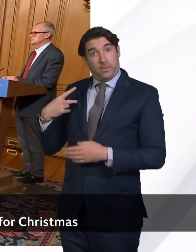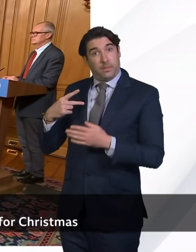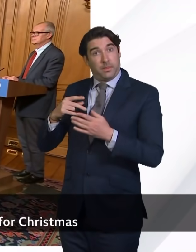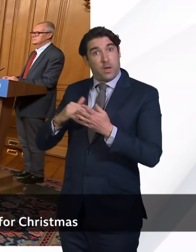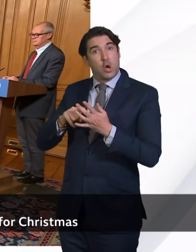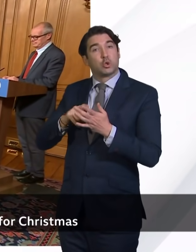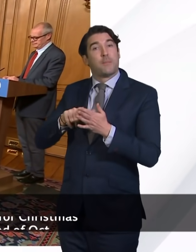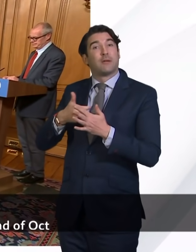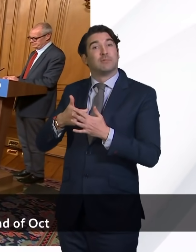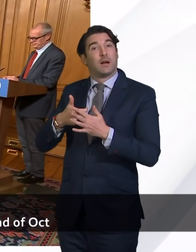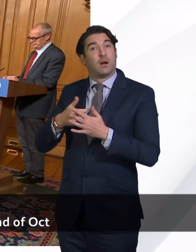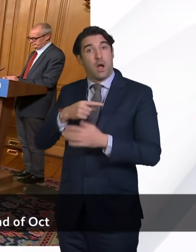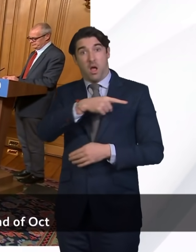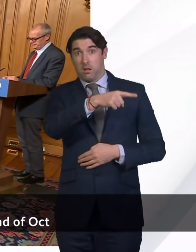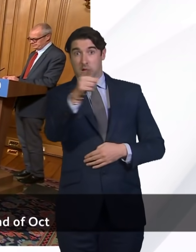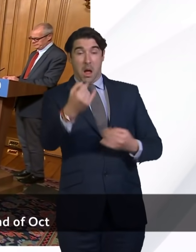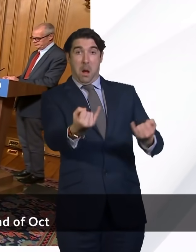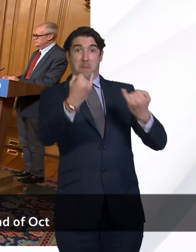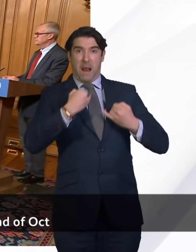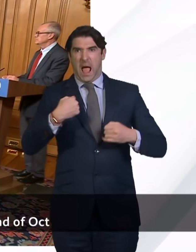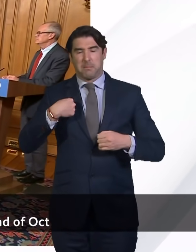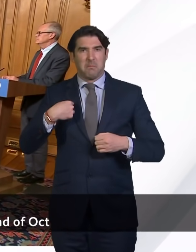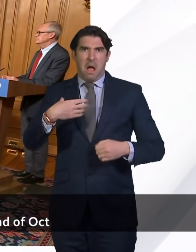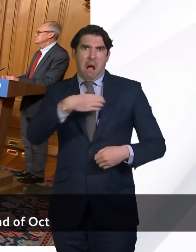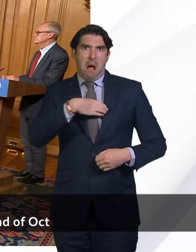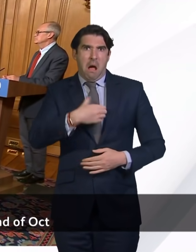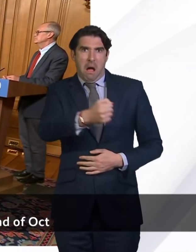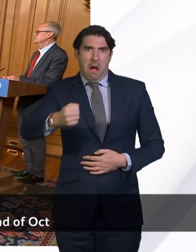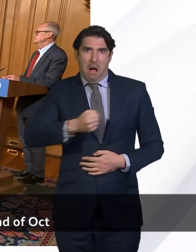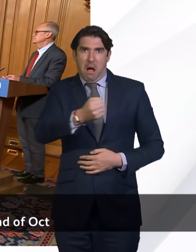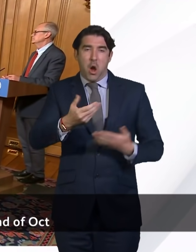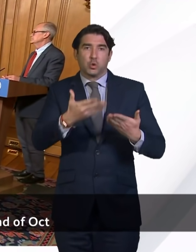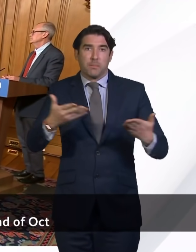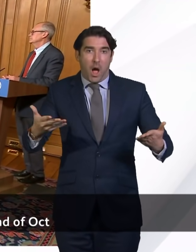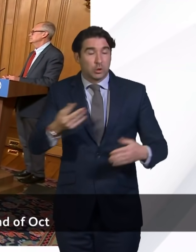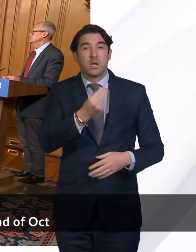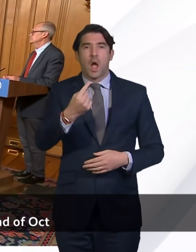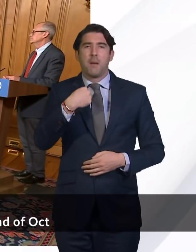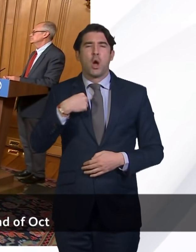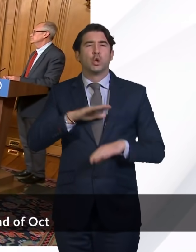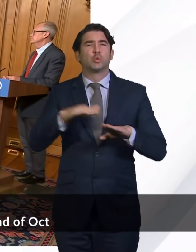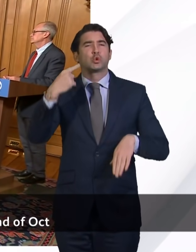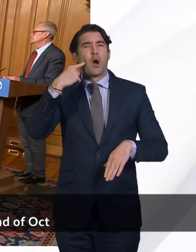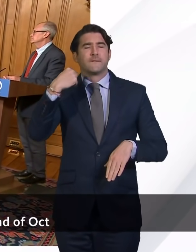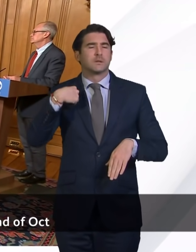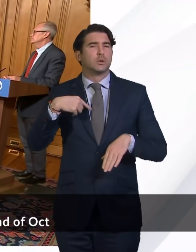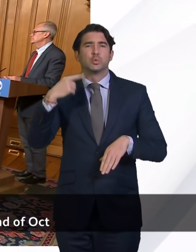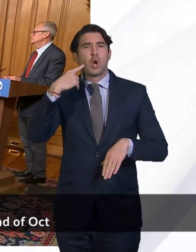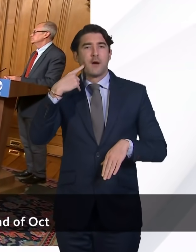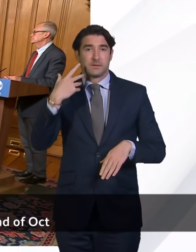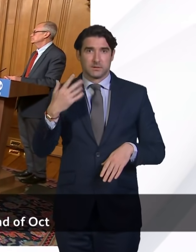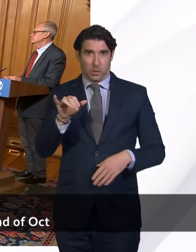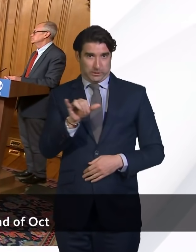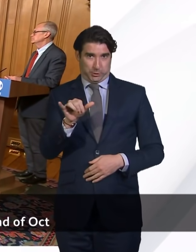And that was one big difference. And in fact, one of the problems we had in the first wave was I think we initially underestimated